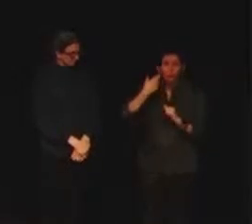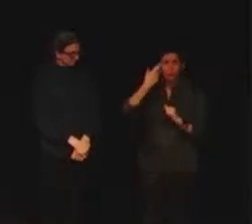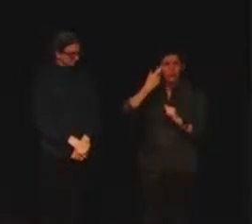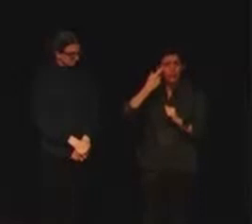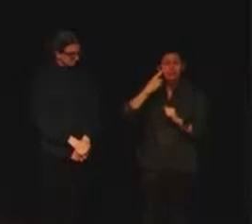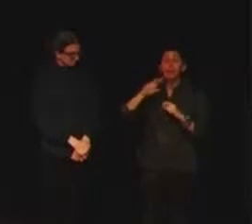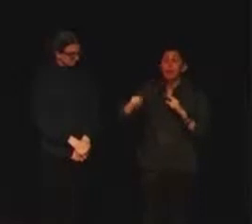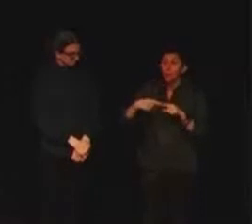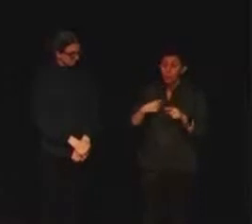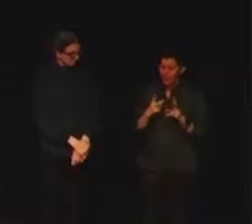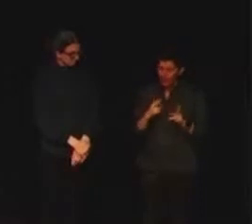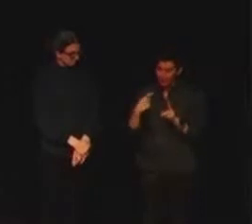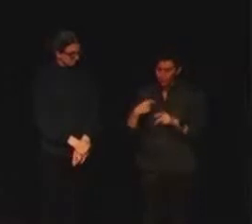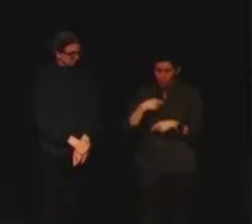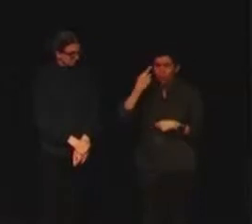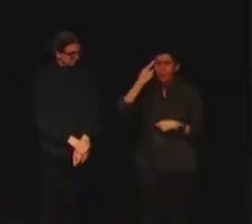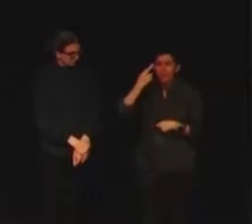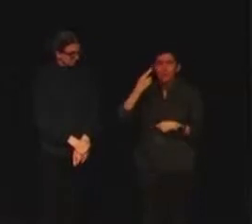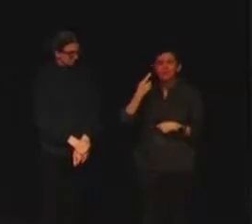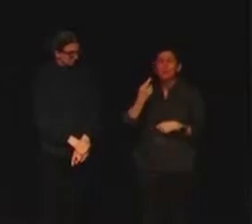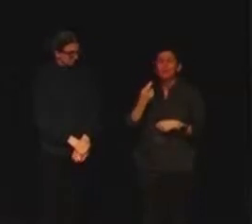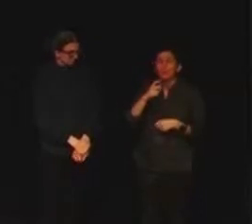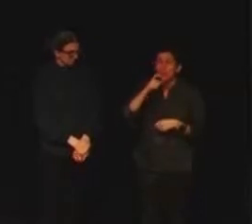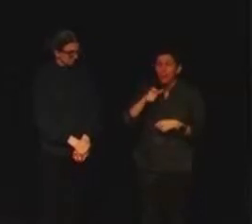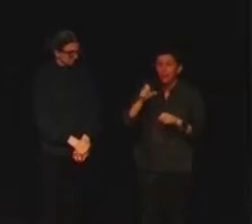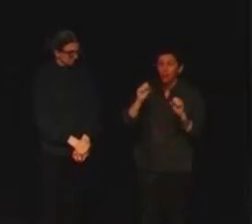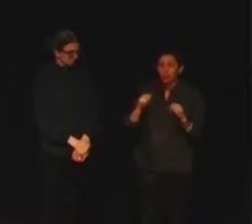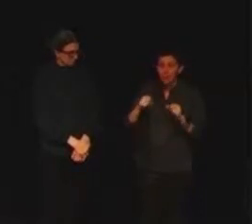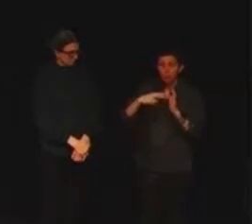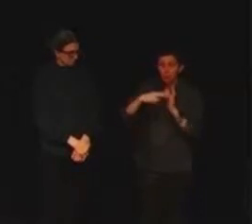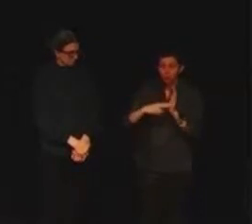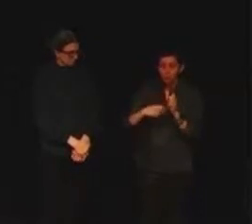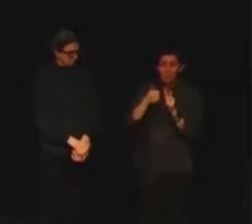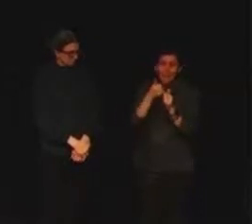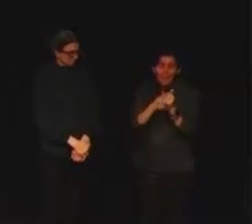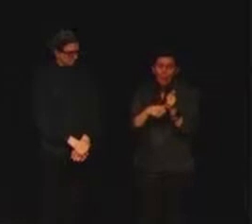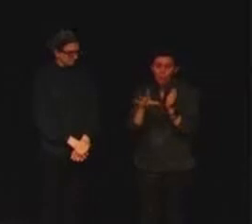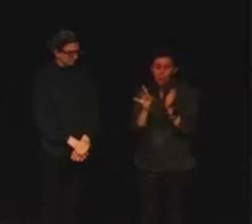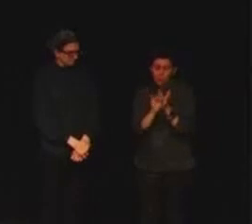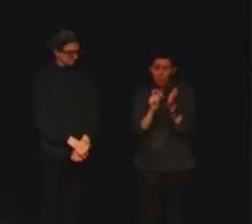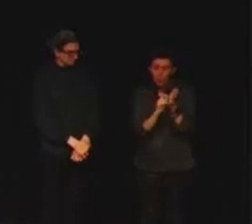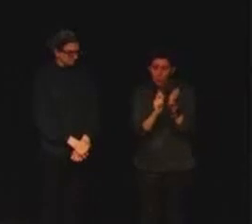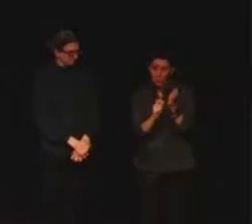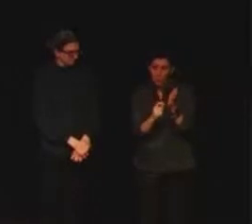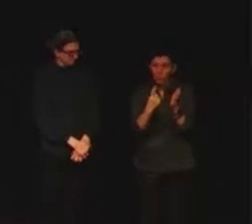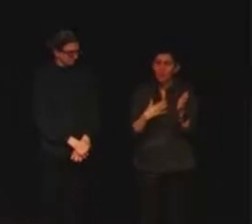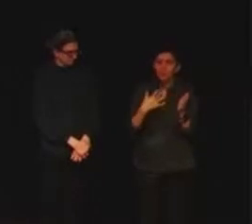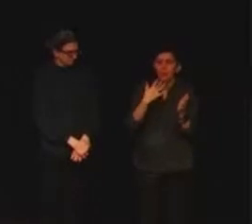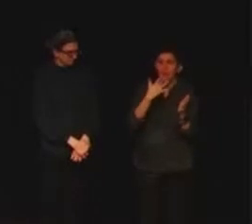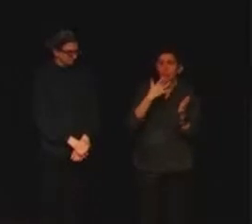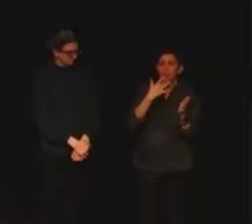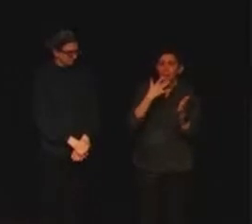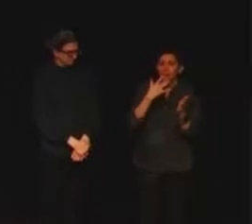editing, that we didn't need to read all of them. Mm-hmm. And so one of my favorite frames is the red post-it notes